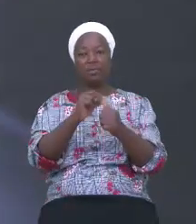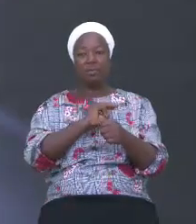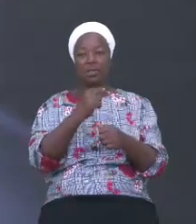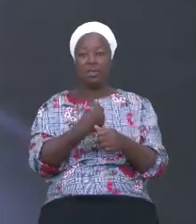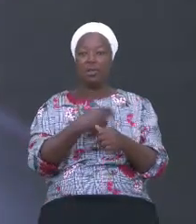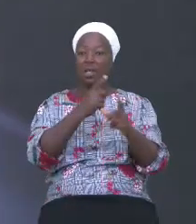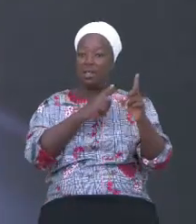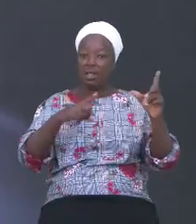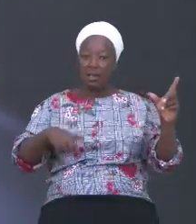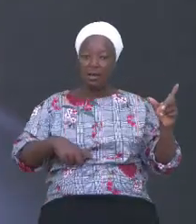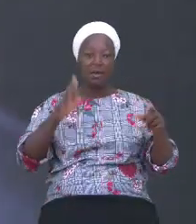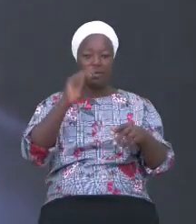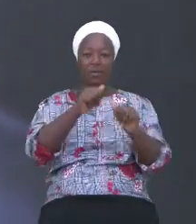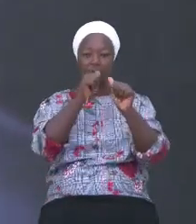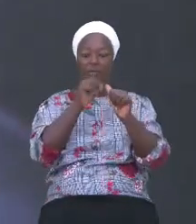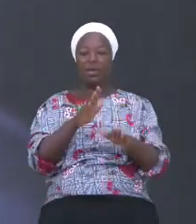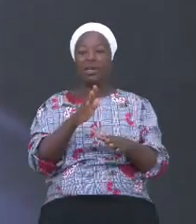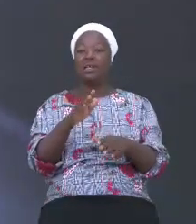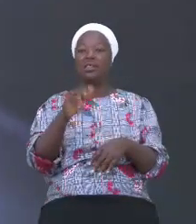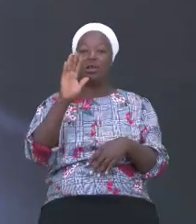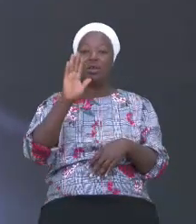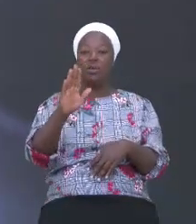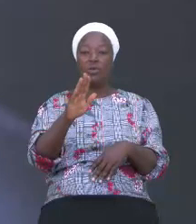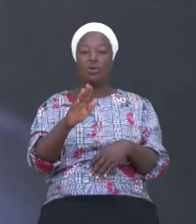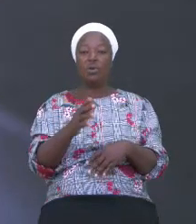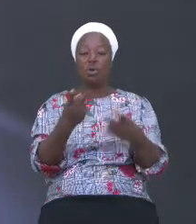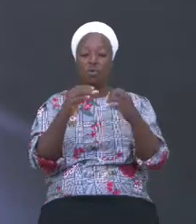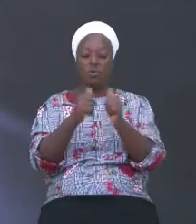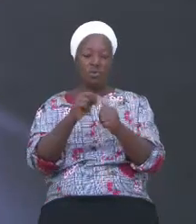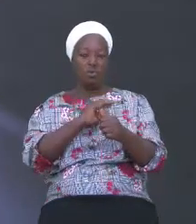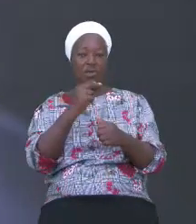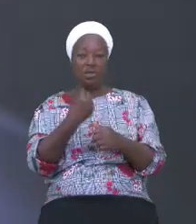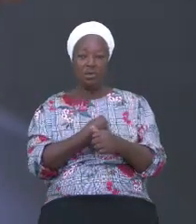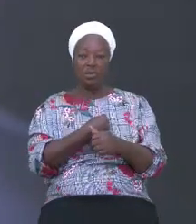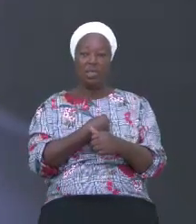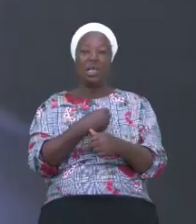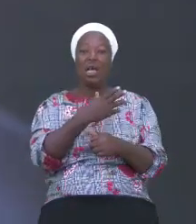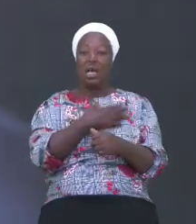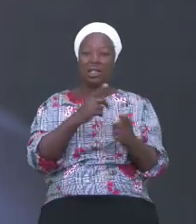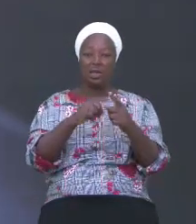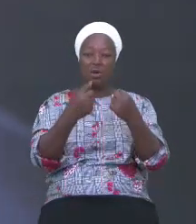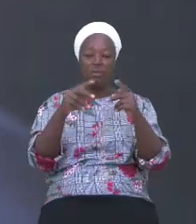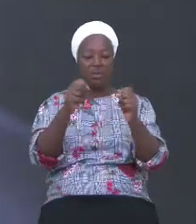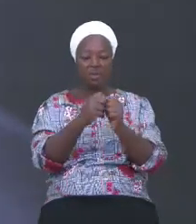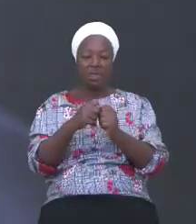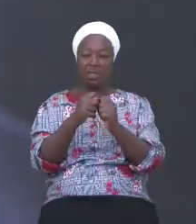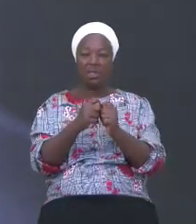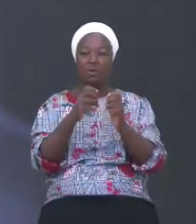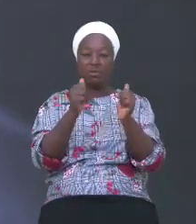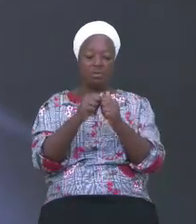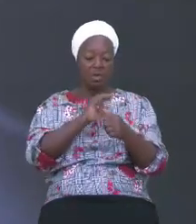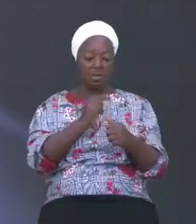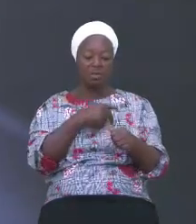The Lord will bless your participation and your coming together with us